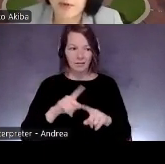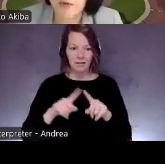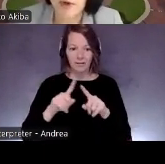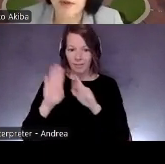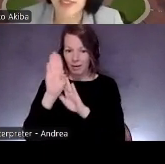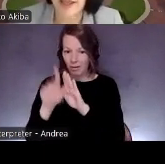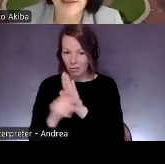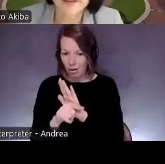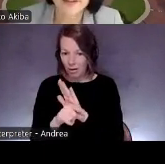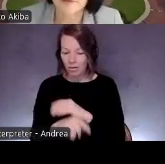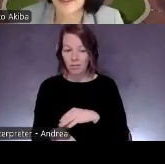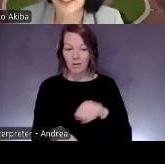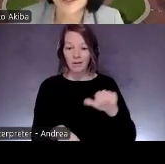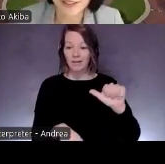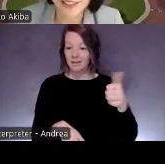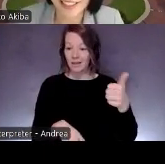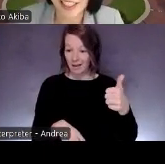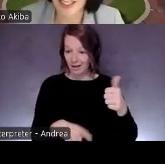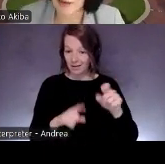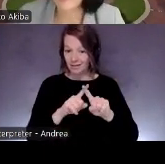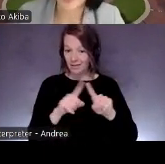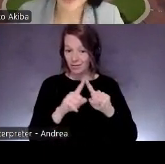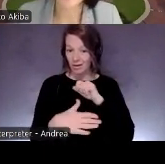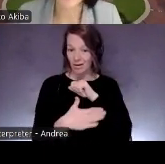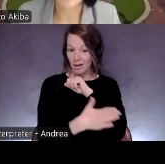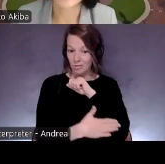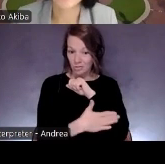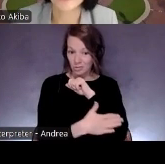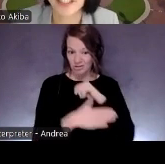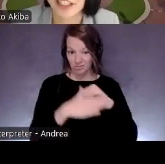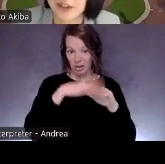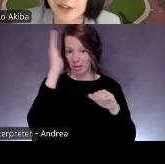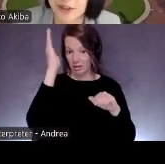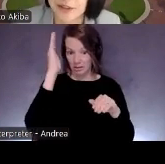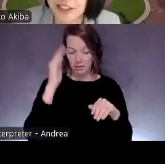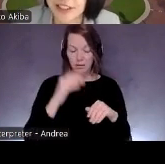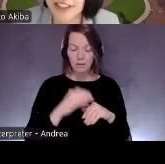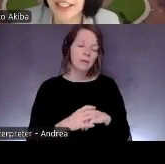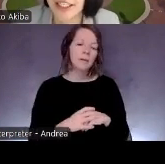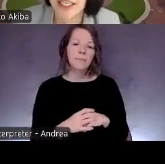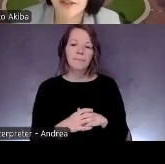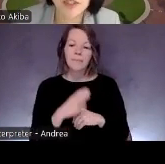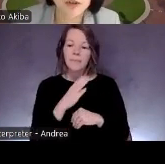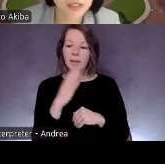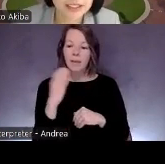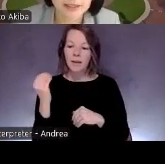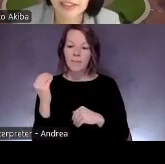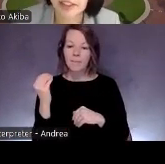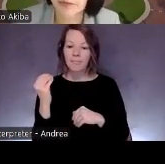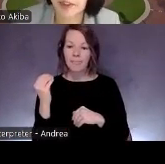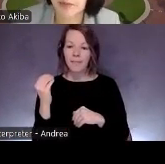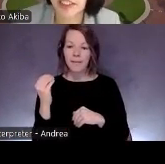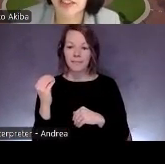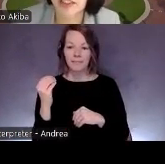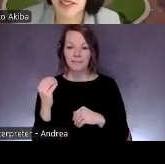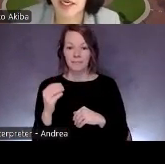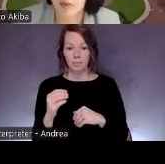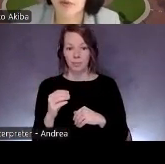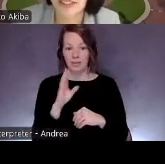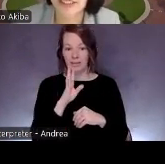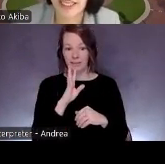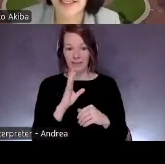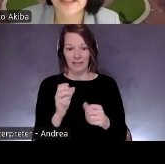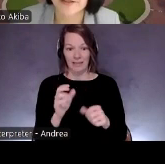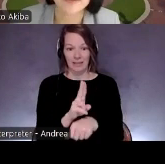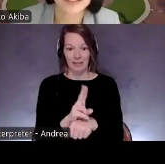are coming from 10 different countries, 10 plus, different countries of origins. We collectively speak